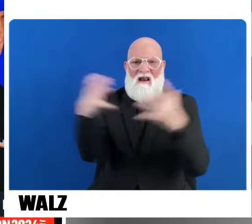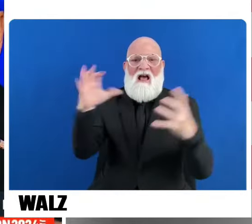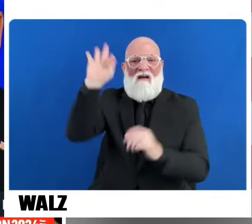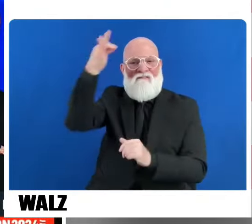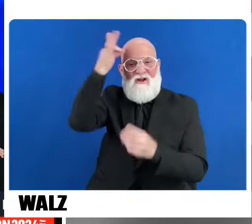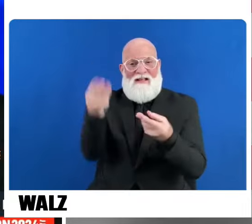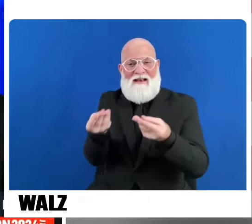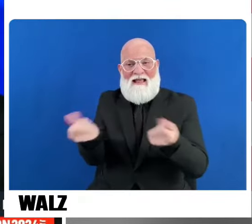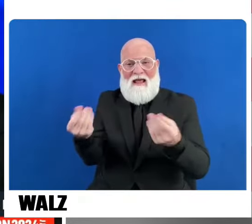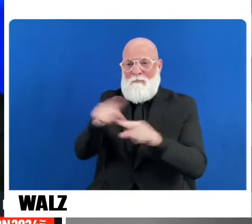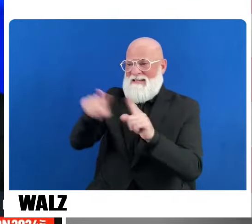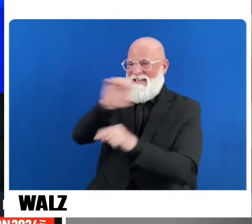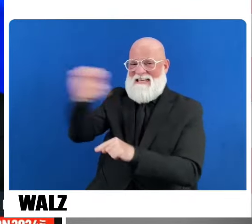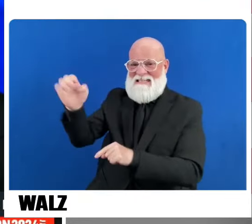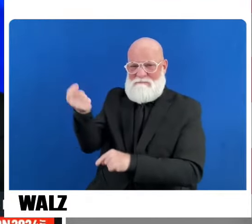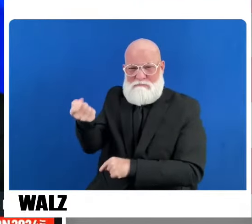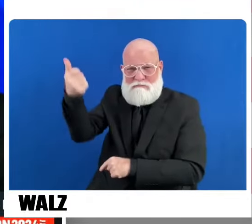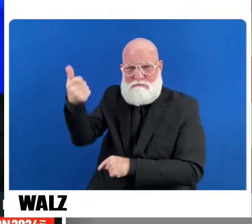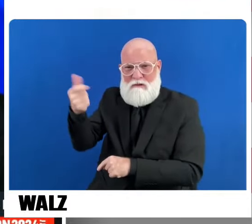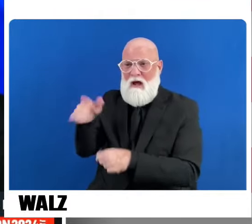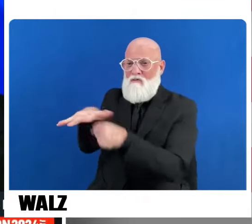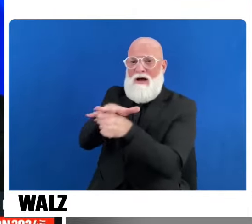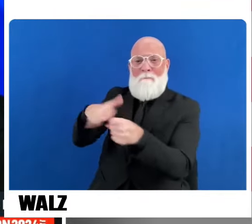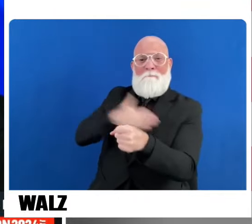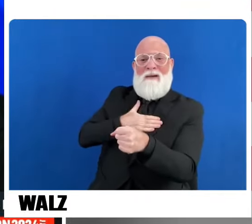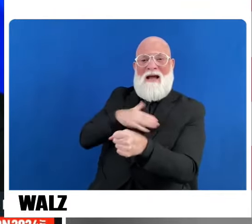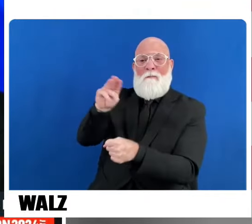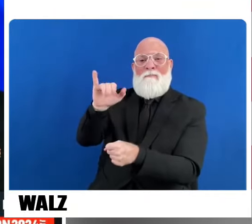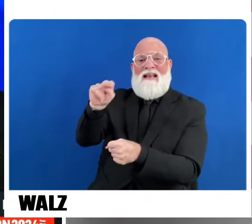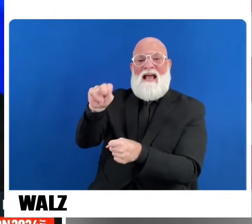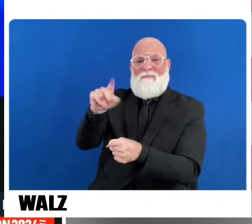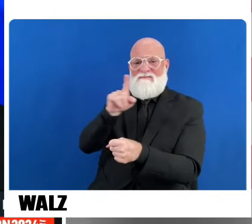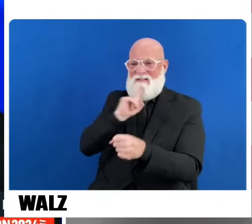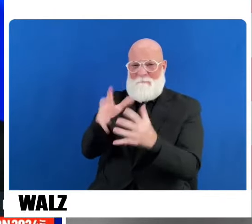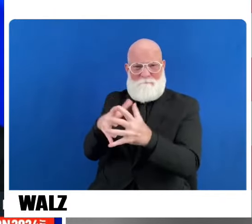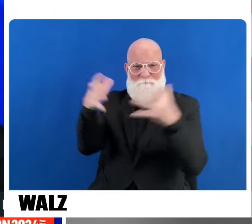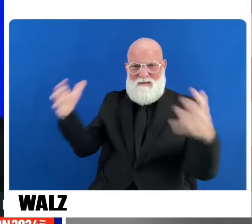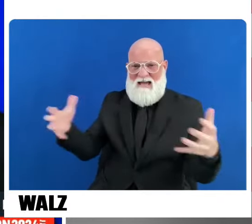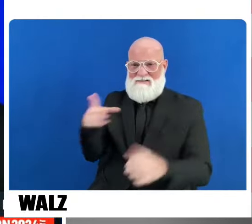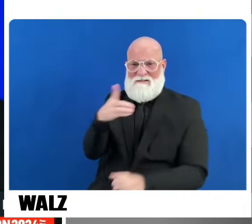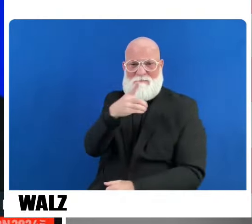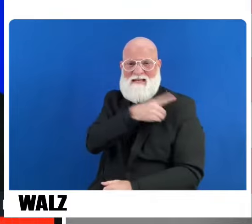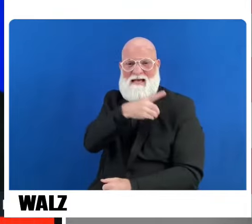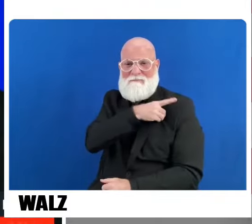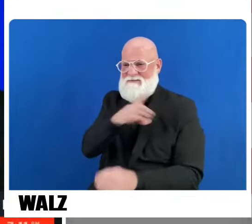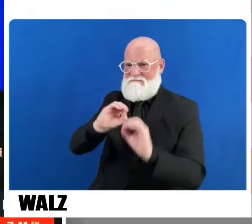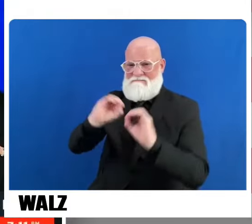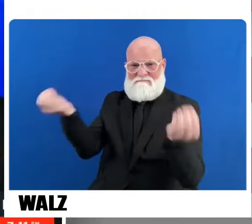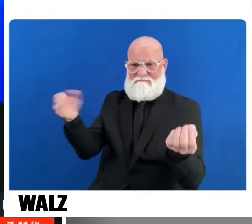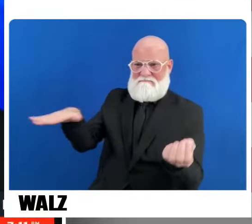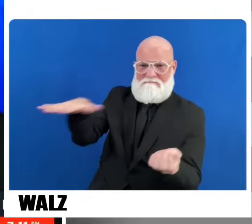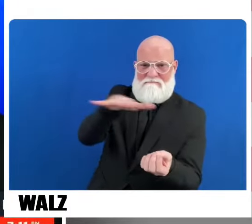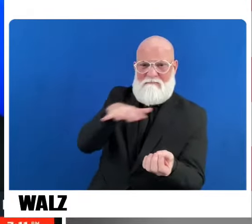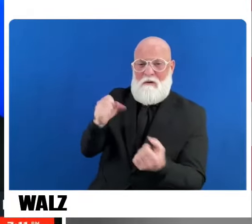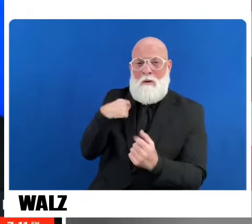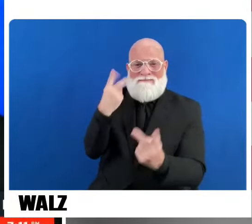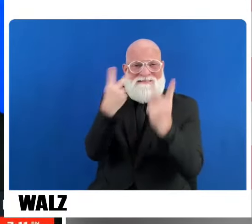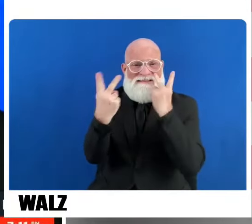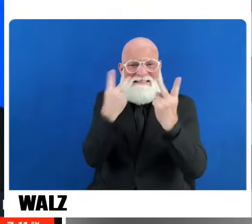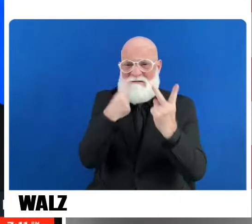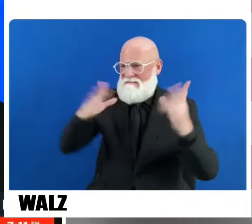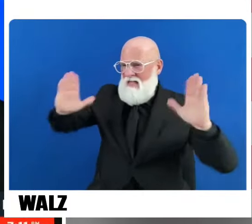around Minneapolis, for example. So the issue is I don't understand the federal lands issue unless we see this, and I worry about this as someone who cares deeply about